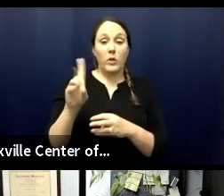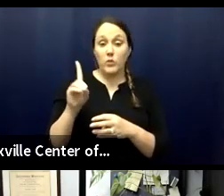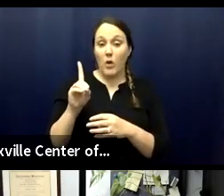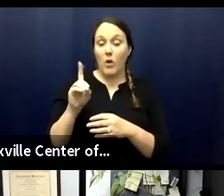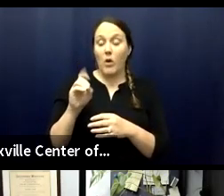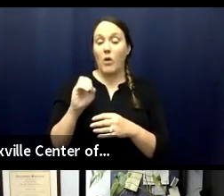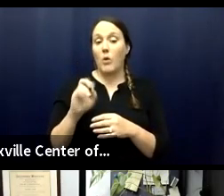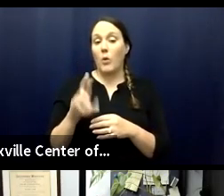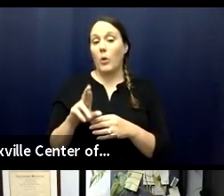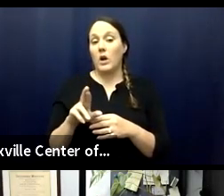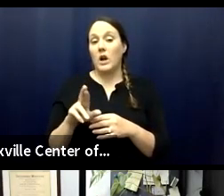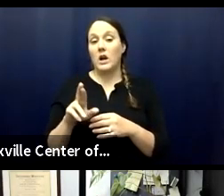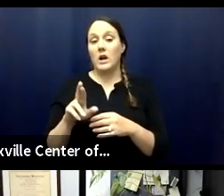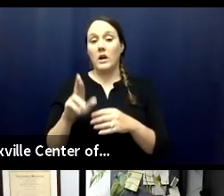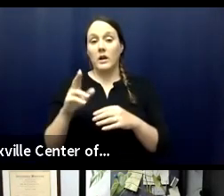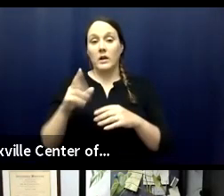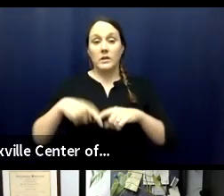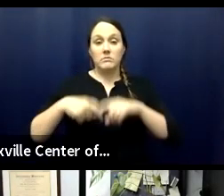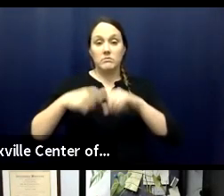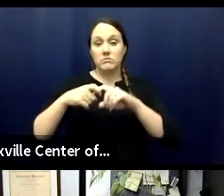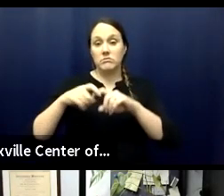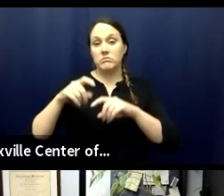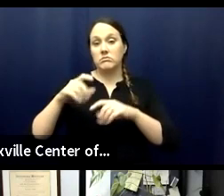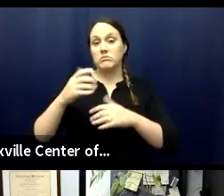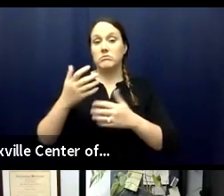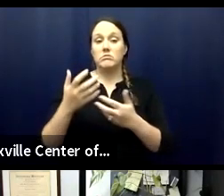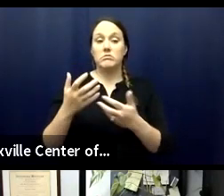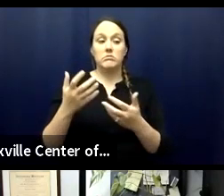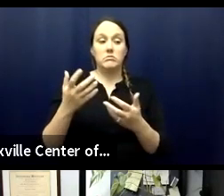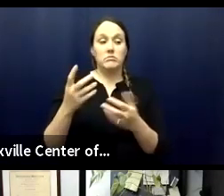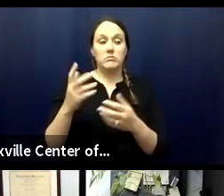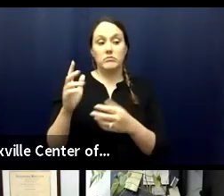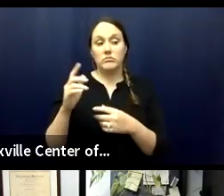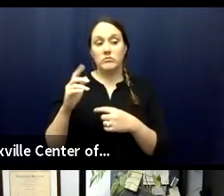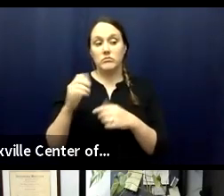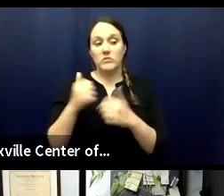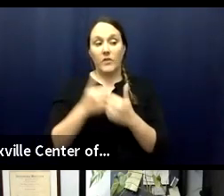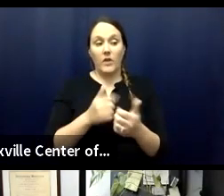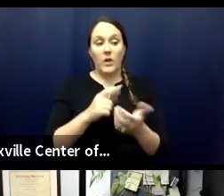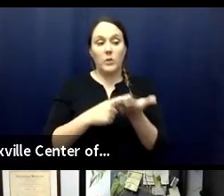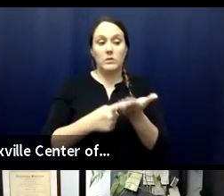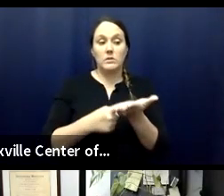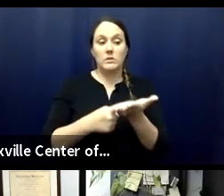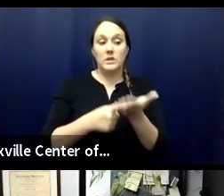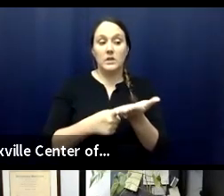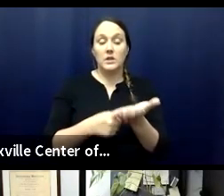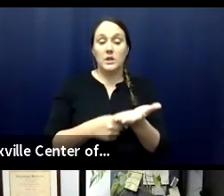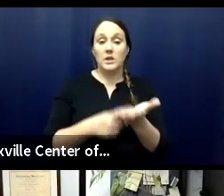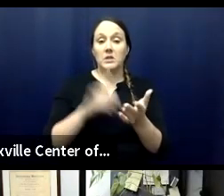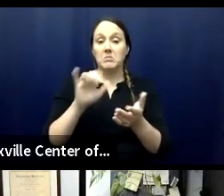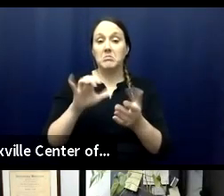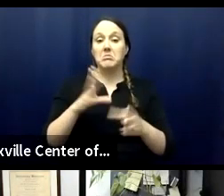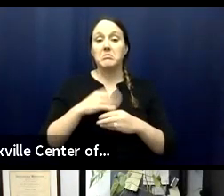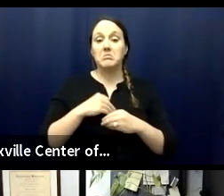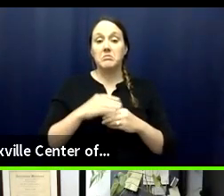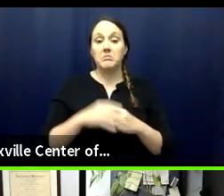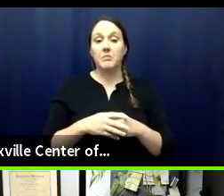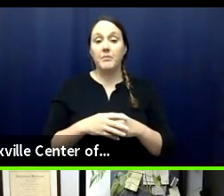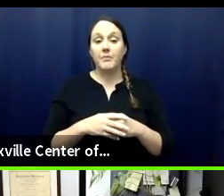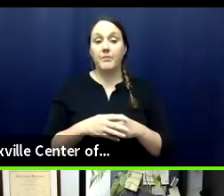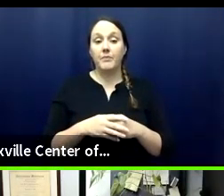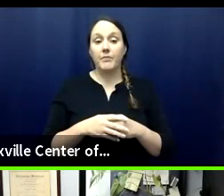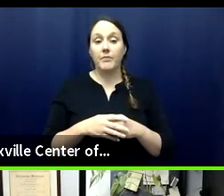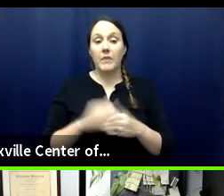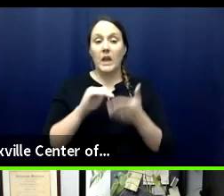or table the measure as per our discussions, that would be acceptable at this point. Excuse me,